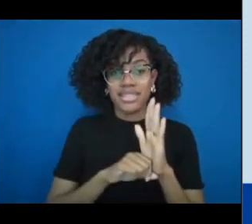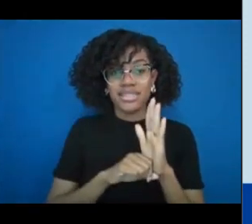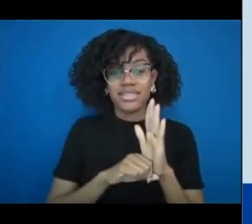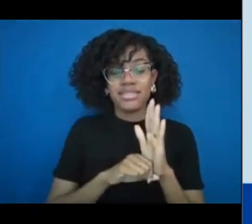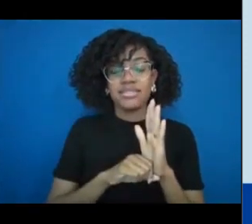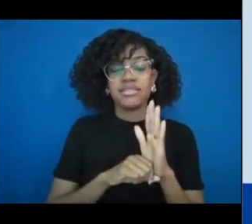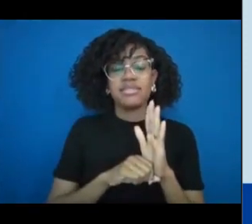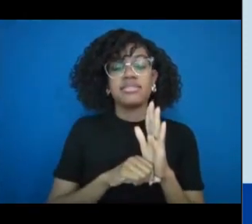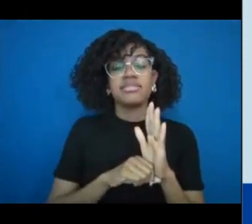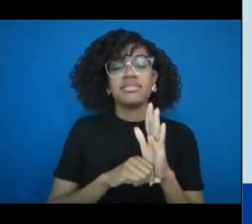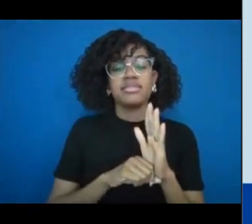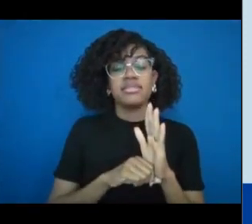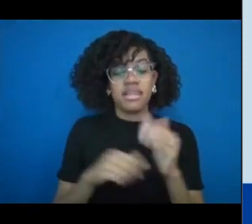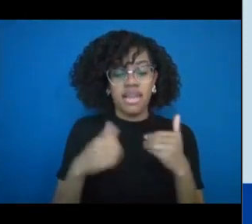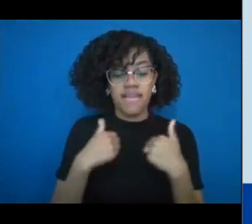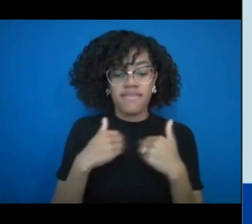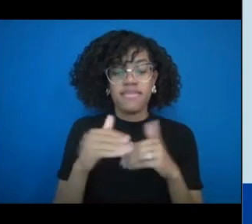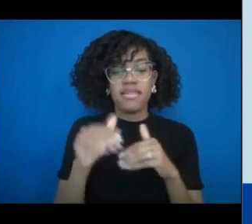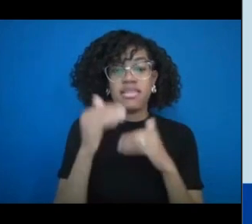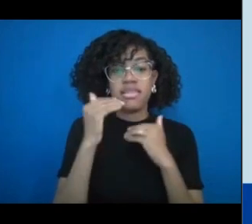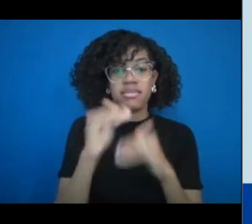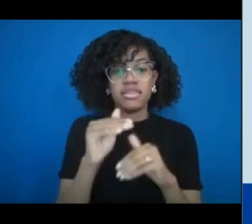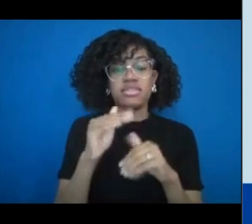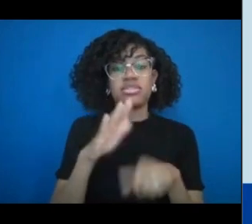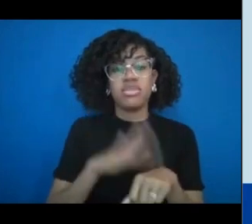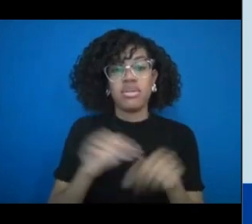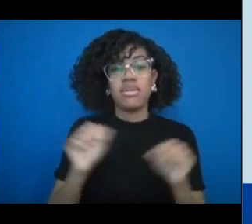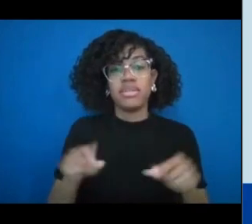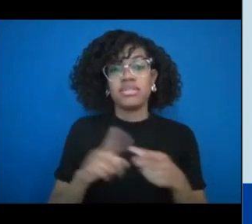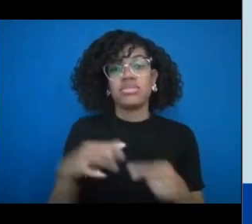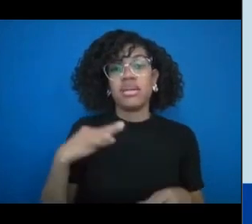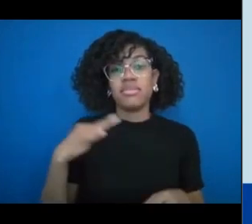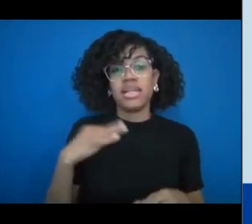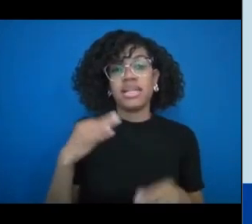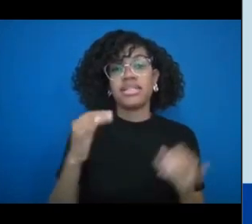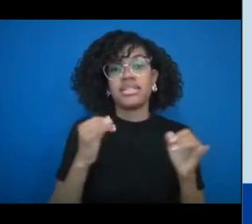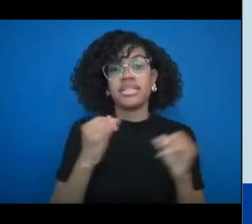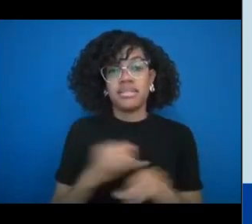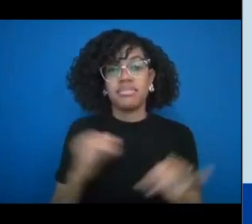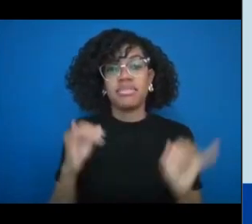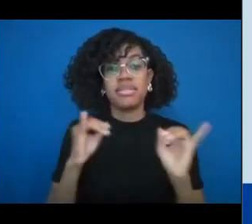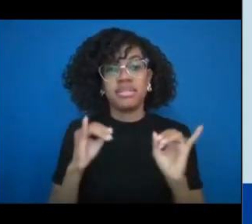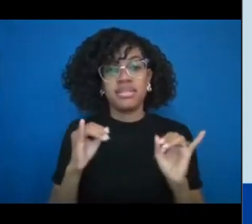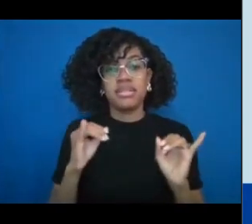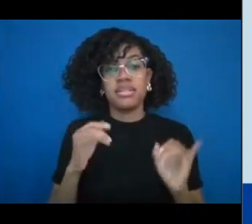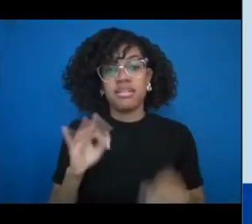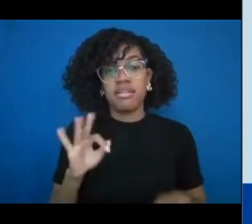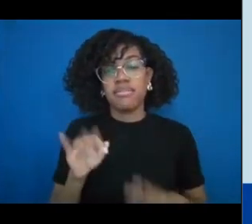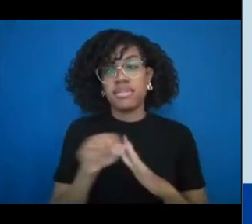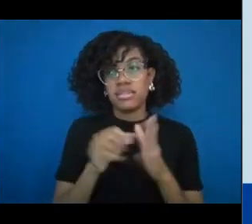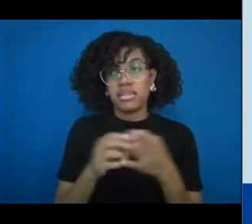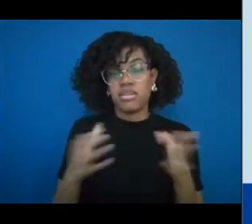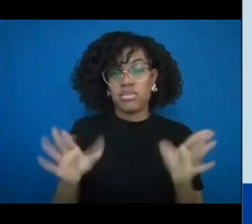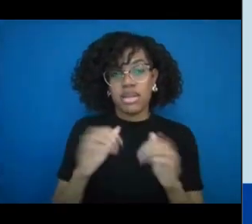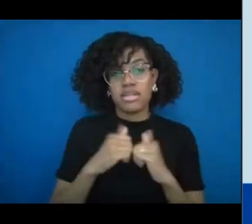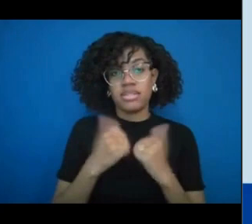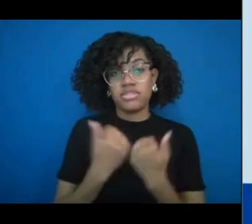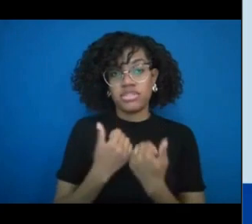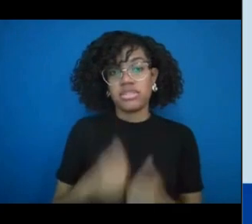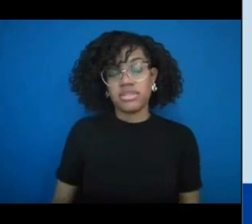has limitations on your ability to apply independently of the statewide agency.